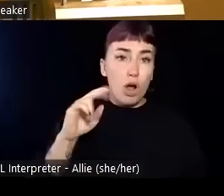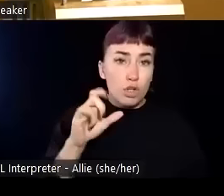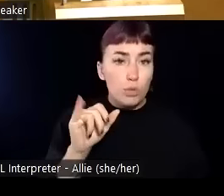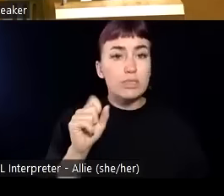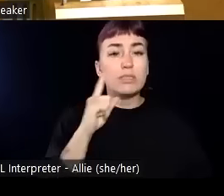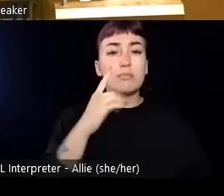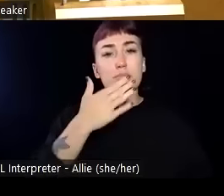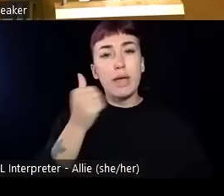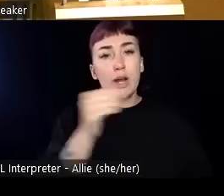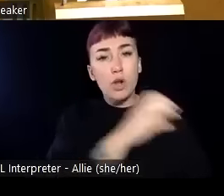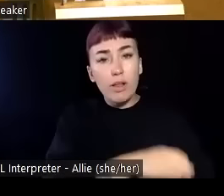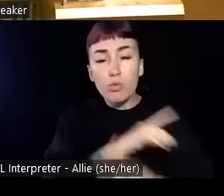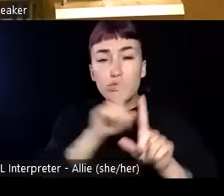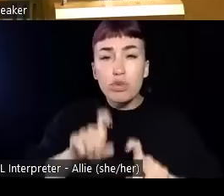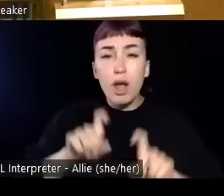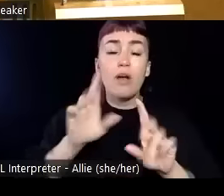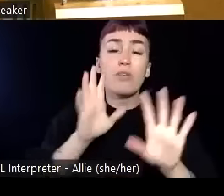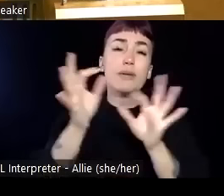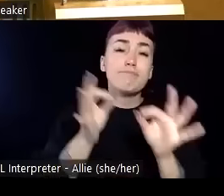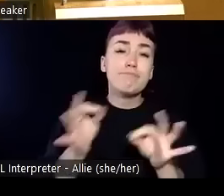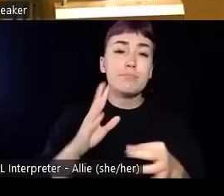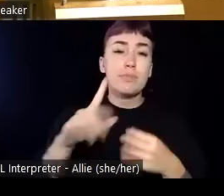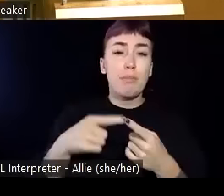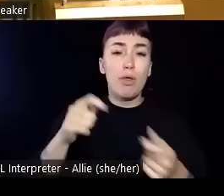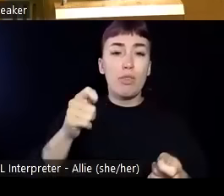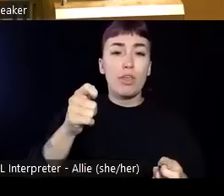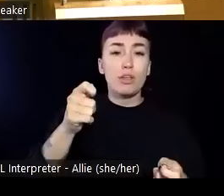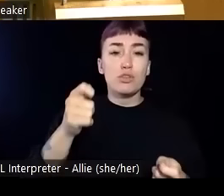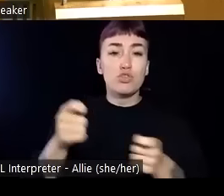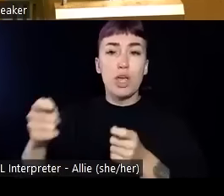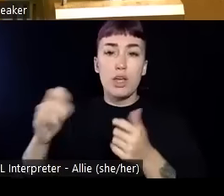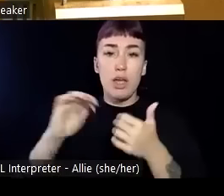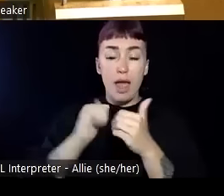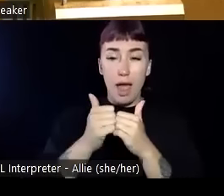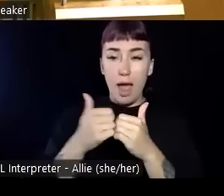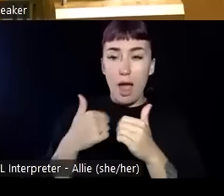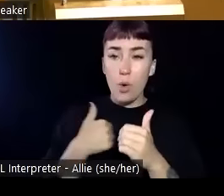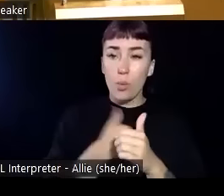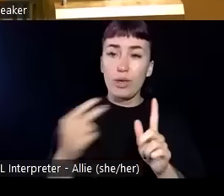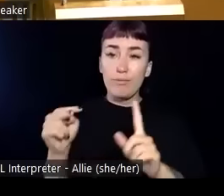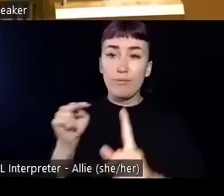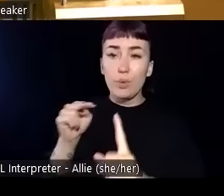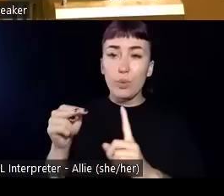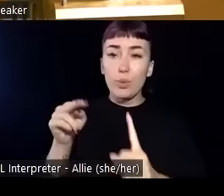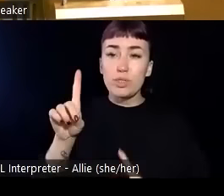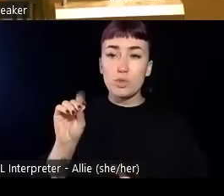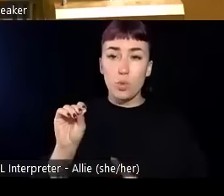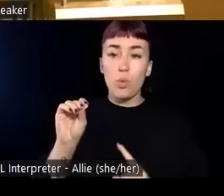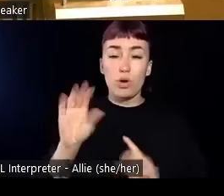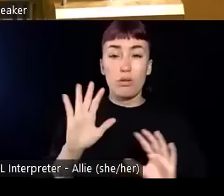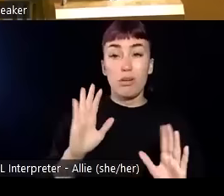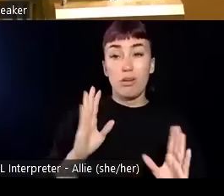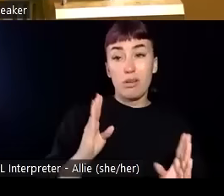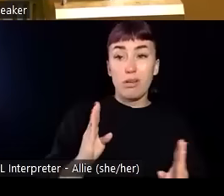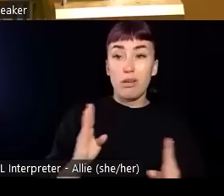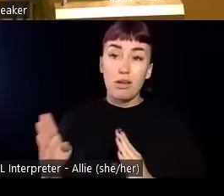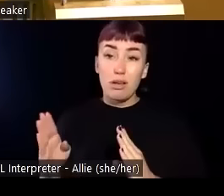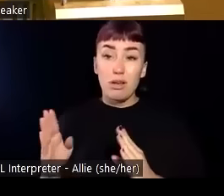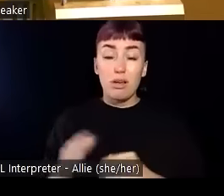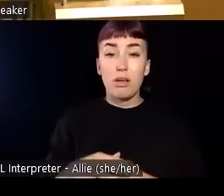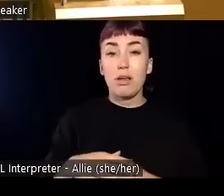trials. I've talked a little bit about the change in how we view these disorders, moving away from